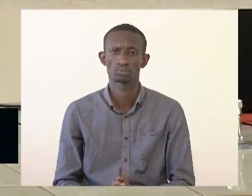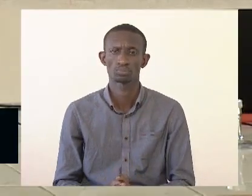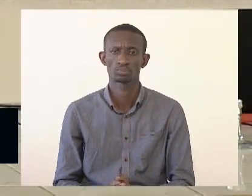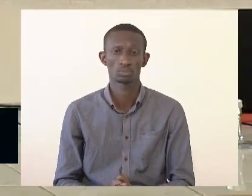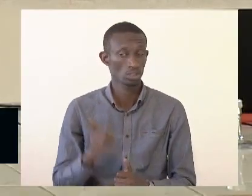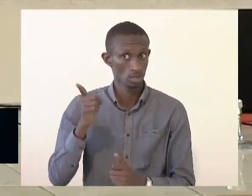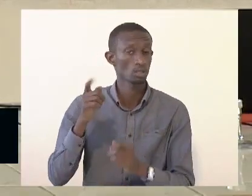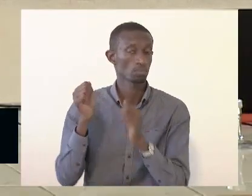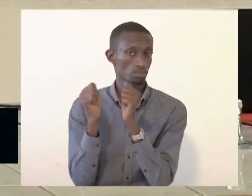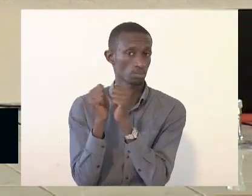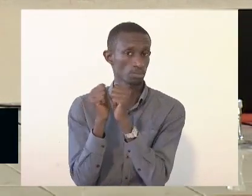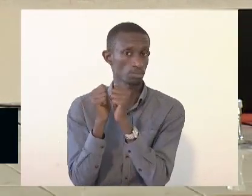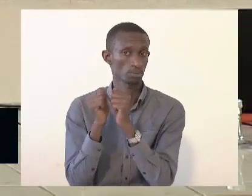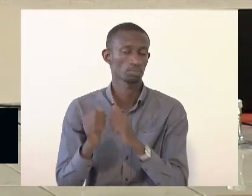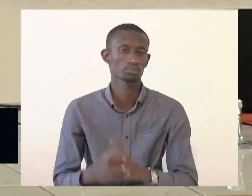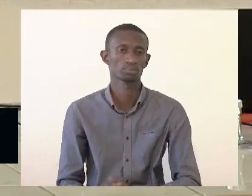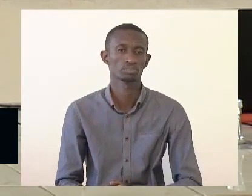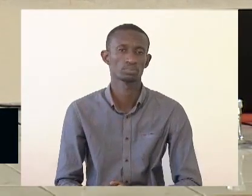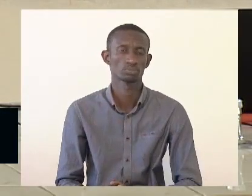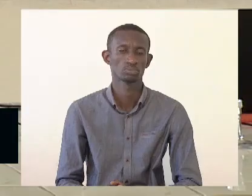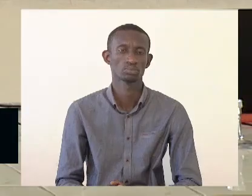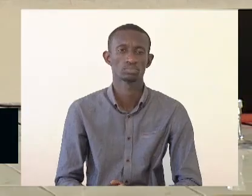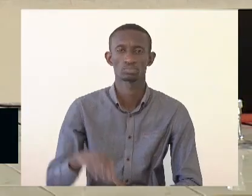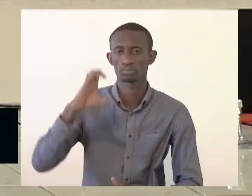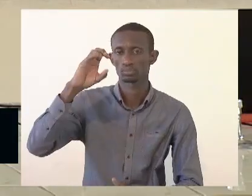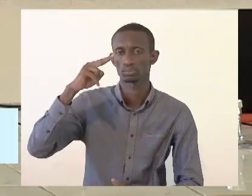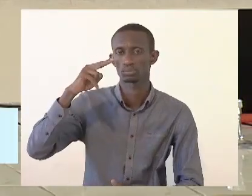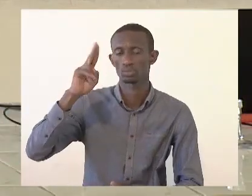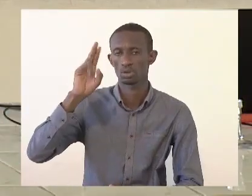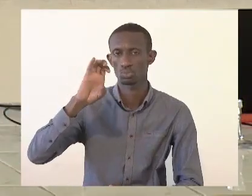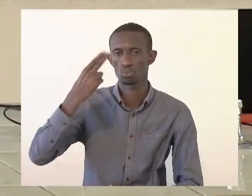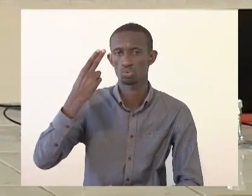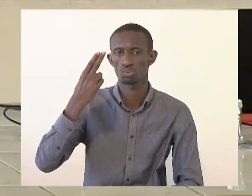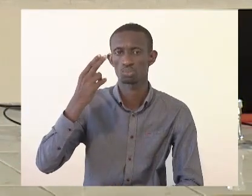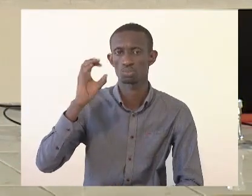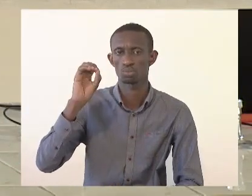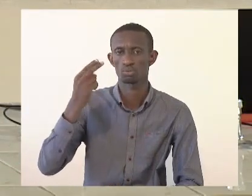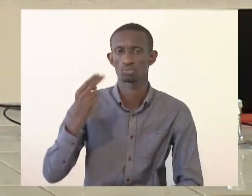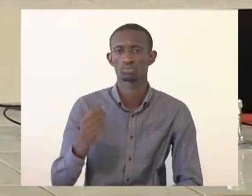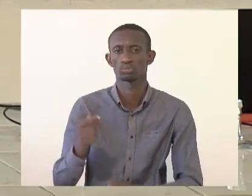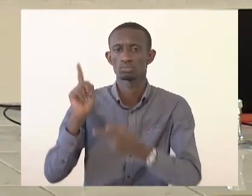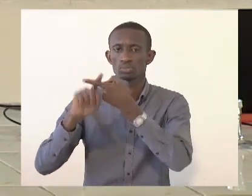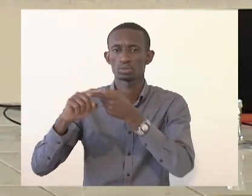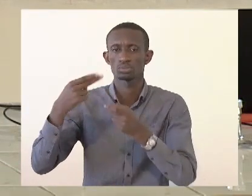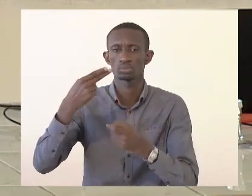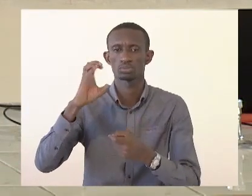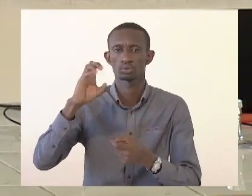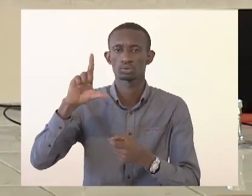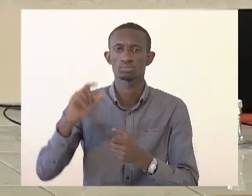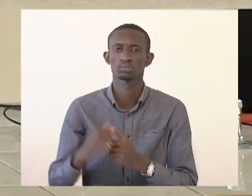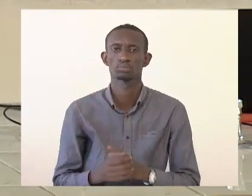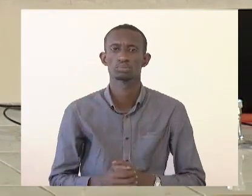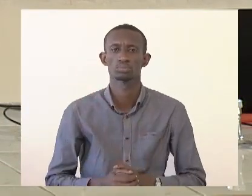solid, because it doesn't dissolve in water, reacting with hydrochloric